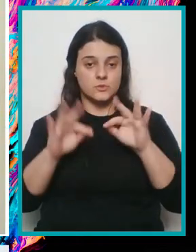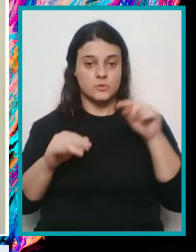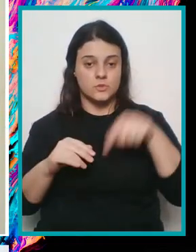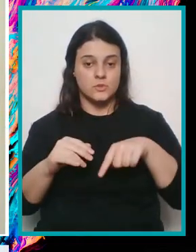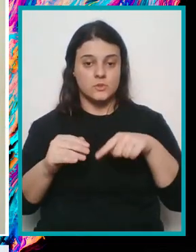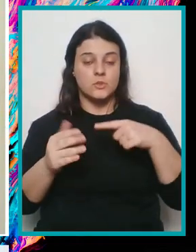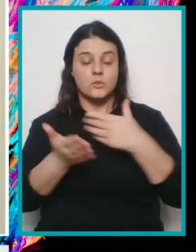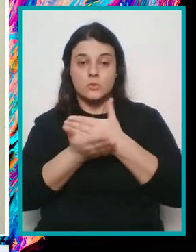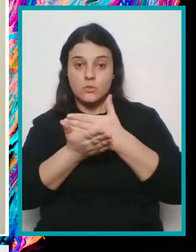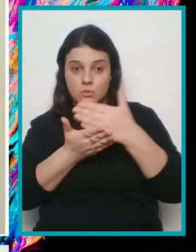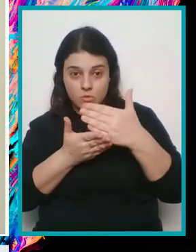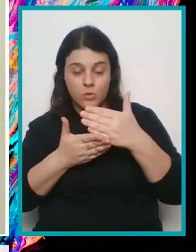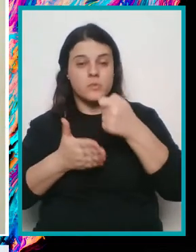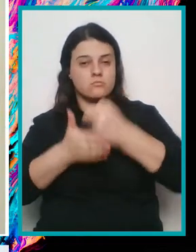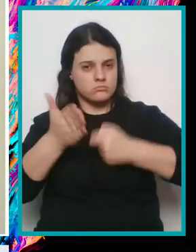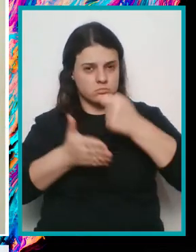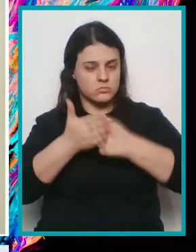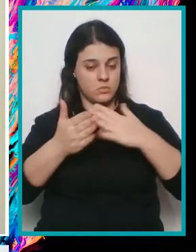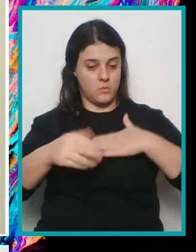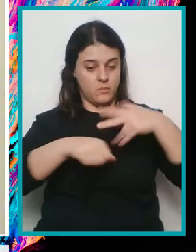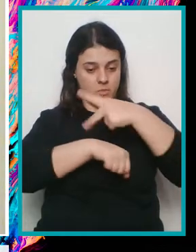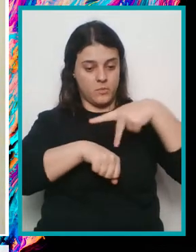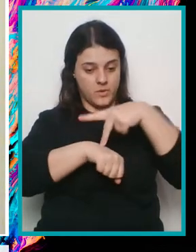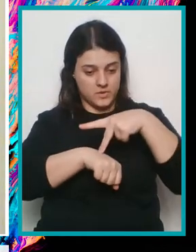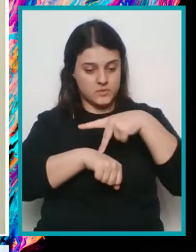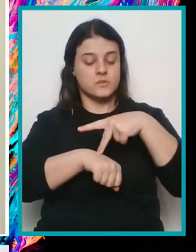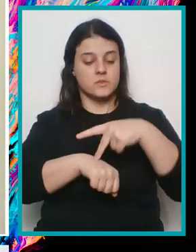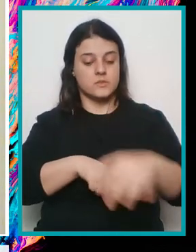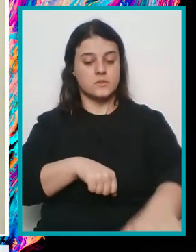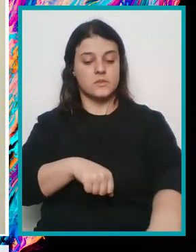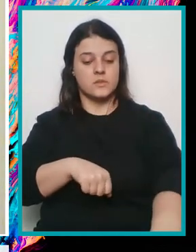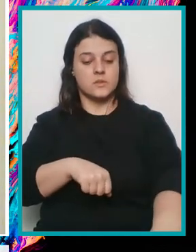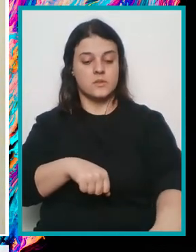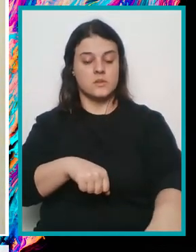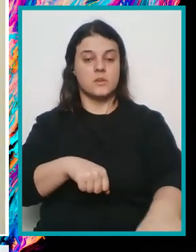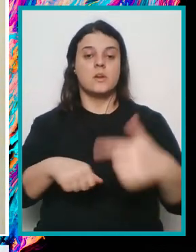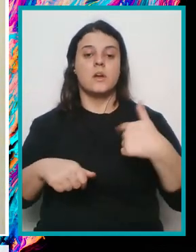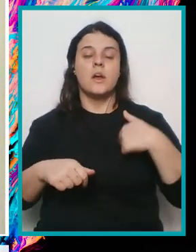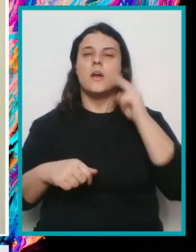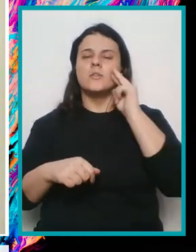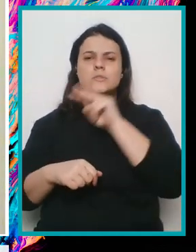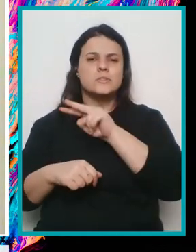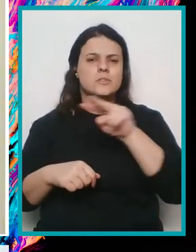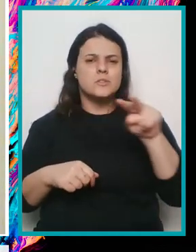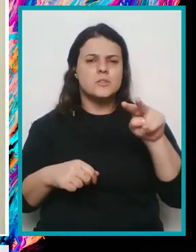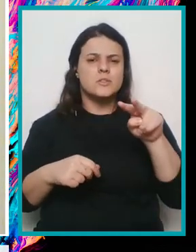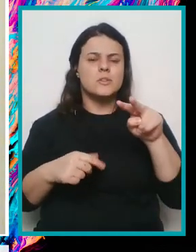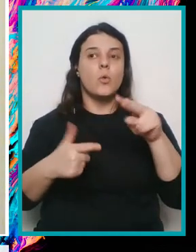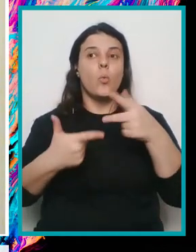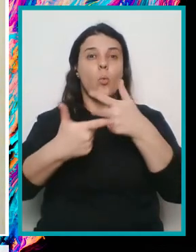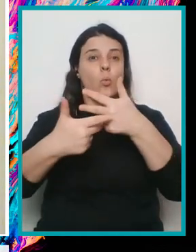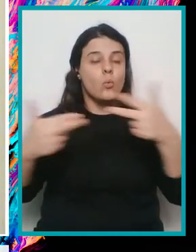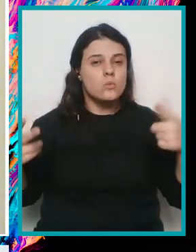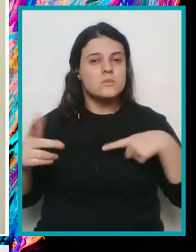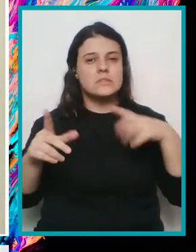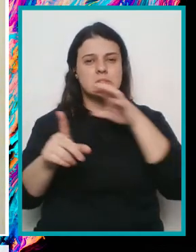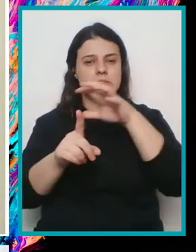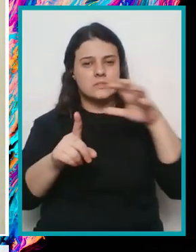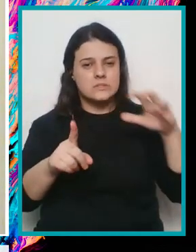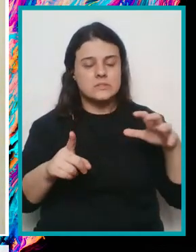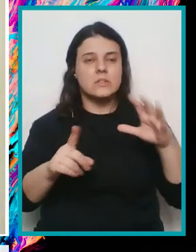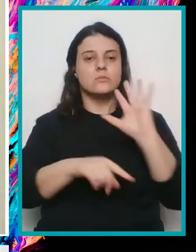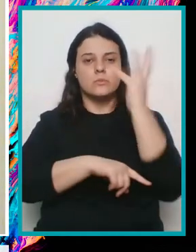climate activism in my country, I had seen how much the impacts of the